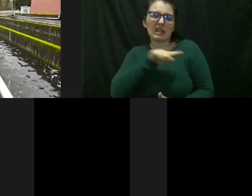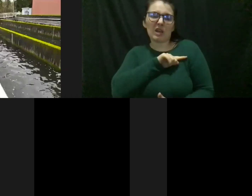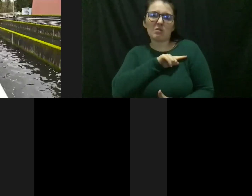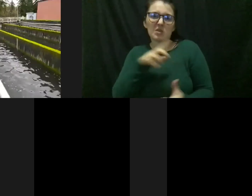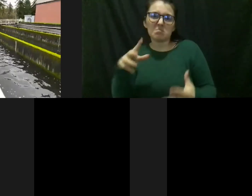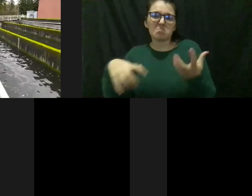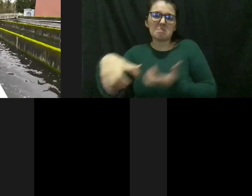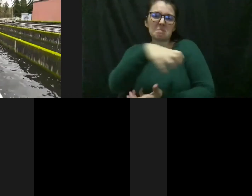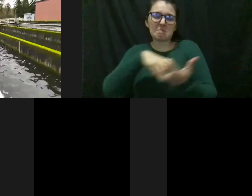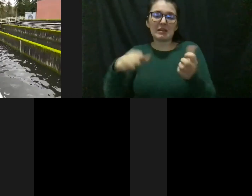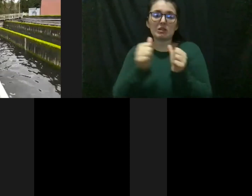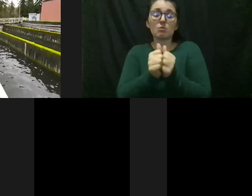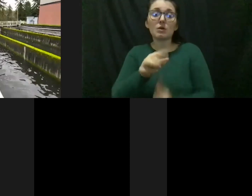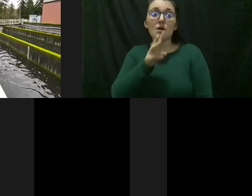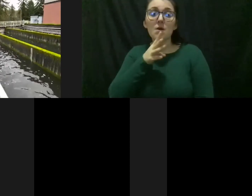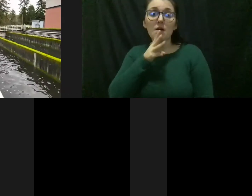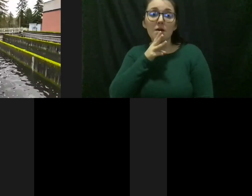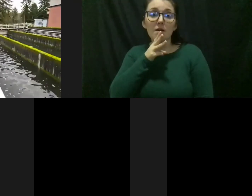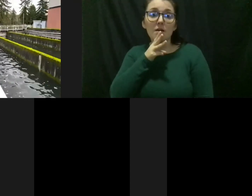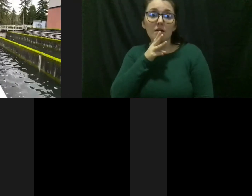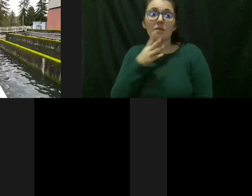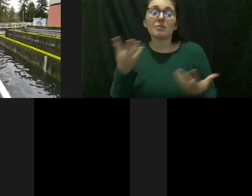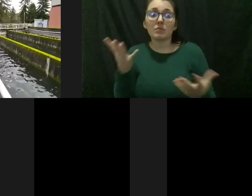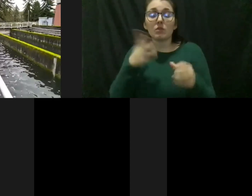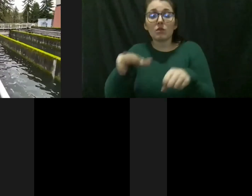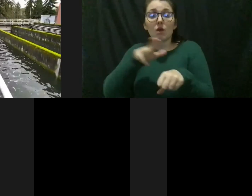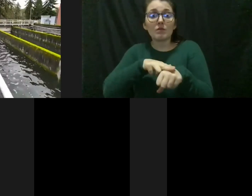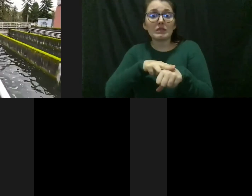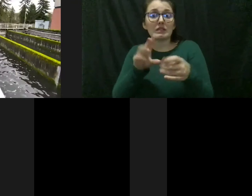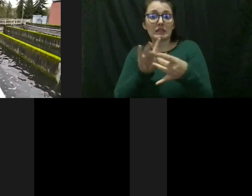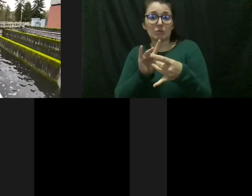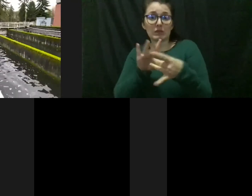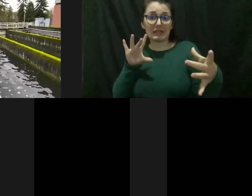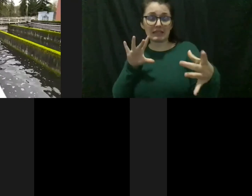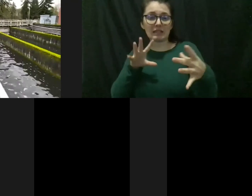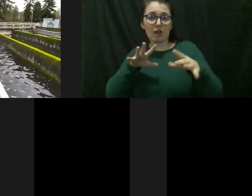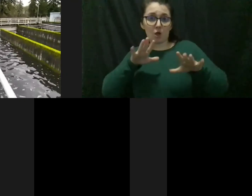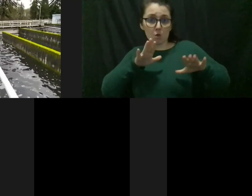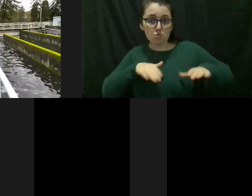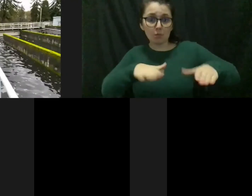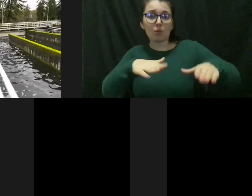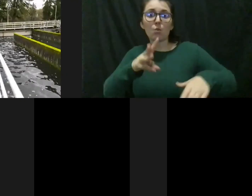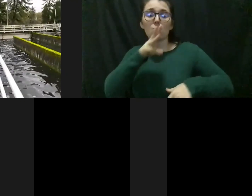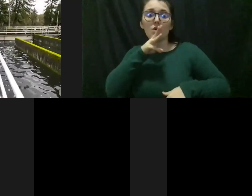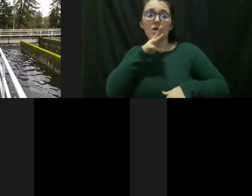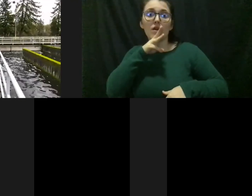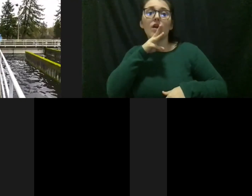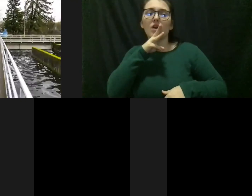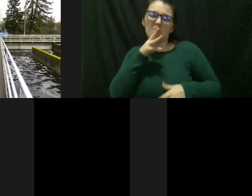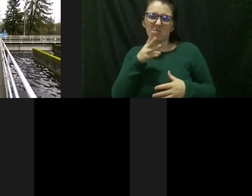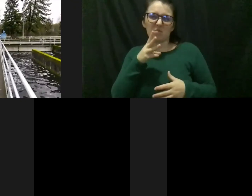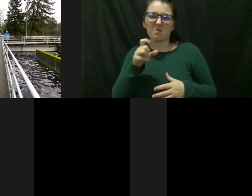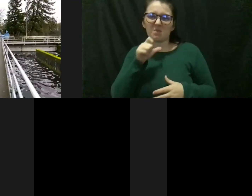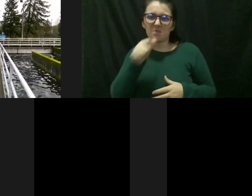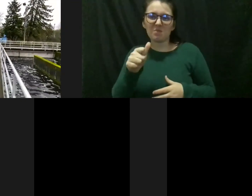landfill. So this water is coming from, So this water is coming from the secondary clarifiers. okay. And this is where